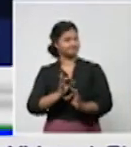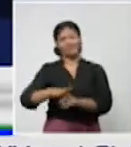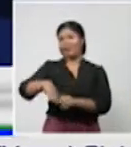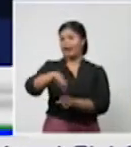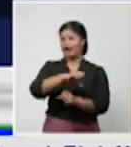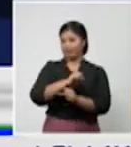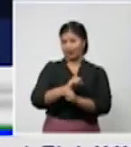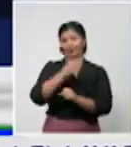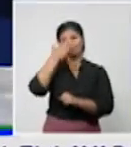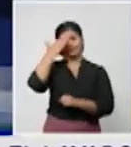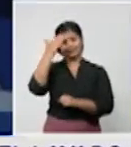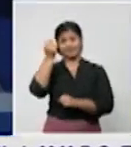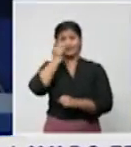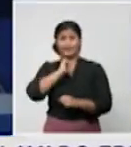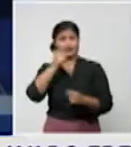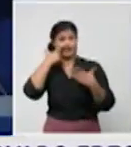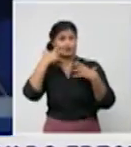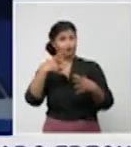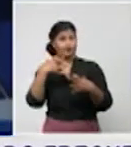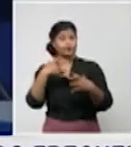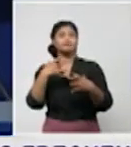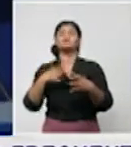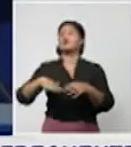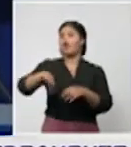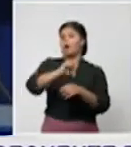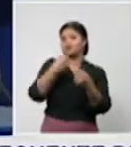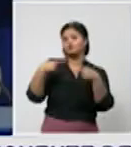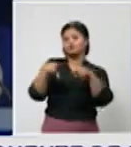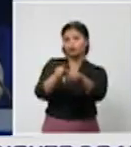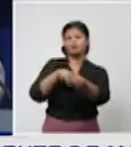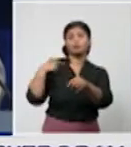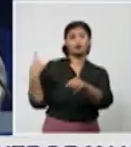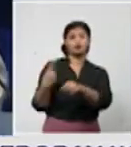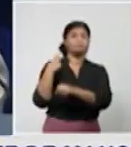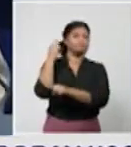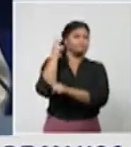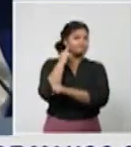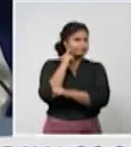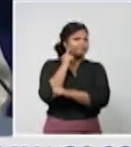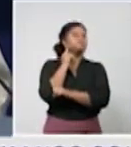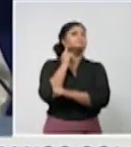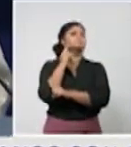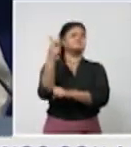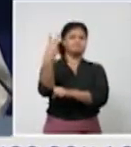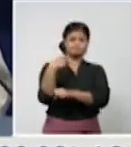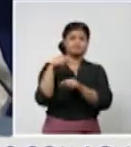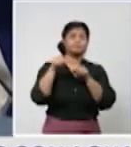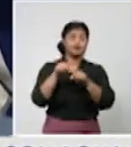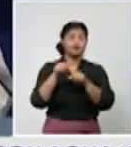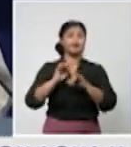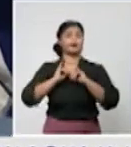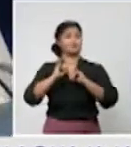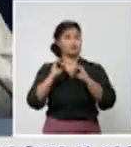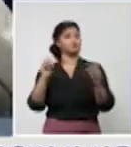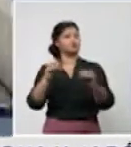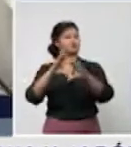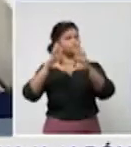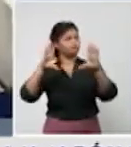to us every morning. With your permission, I will remove the face mask, considering the social distancing we keep in the